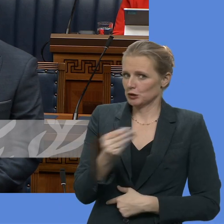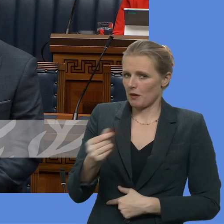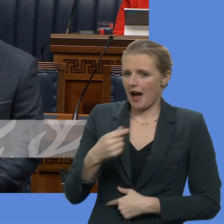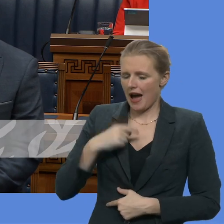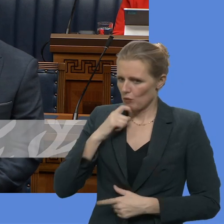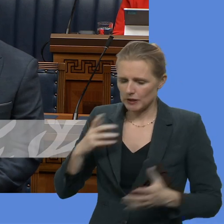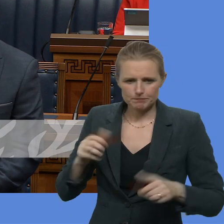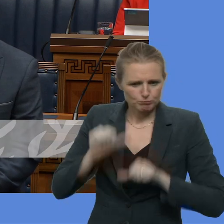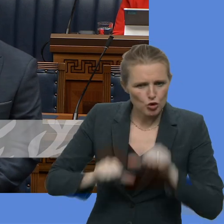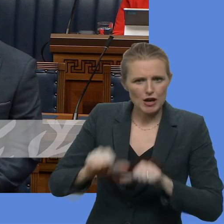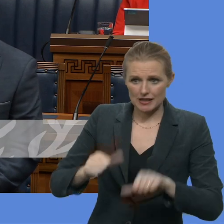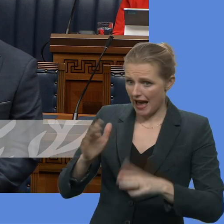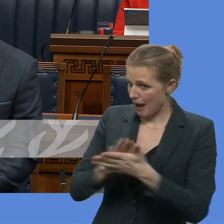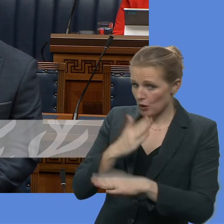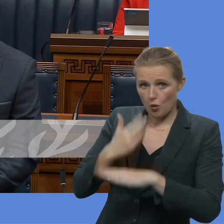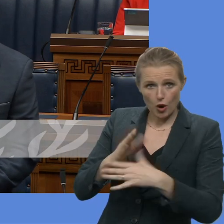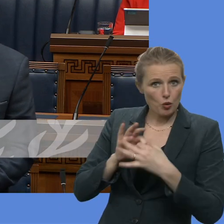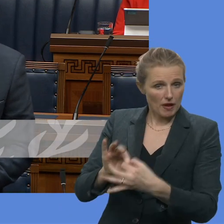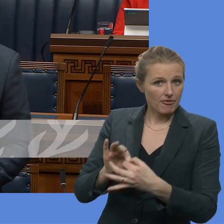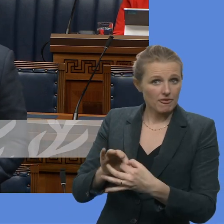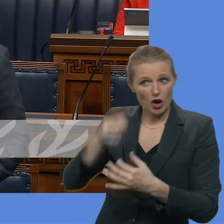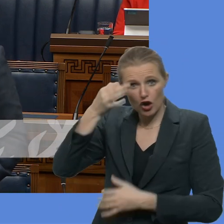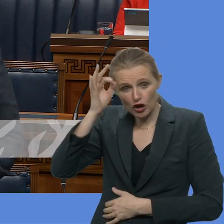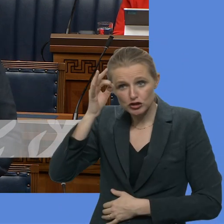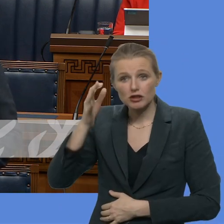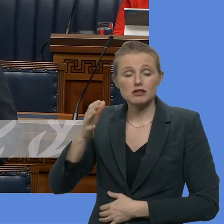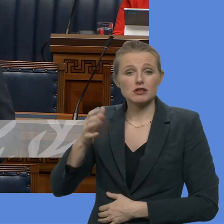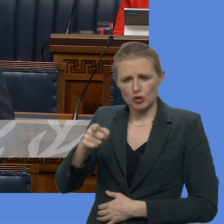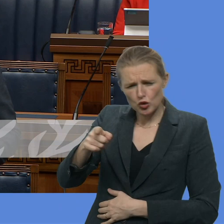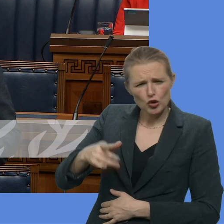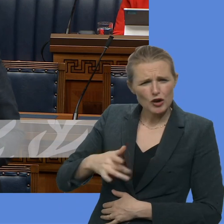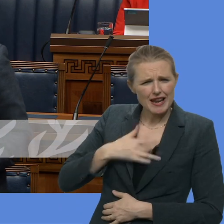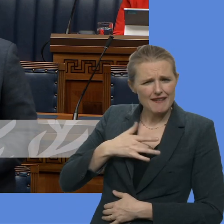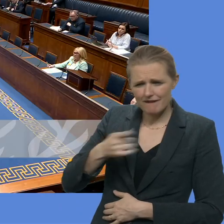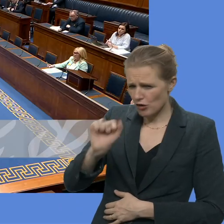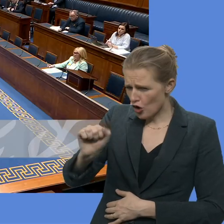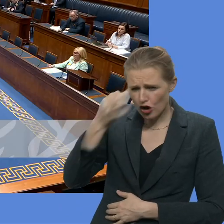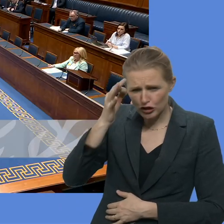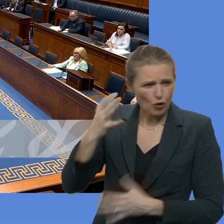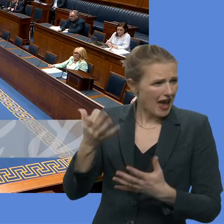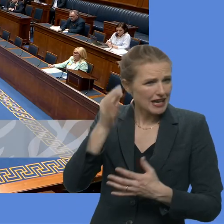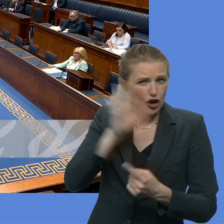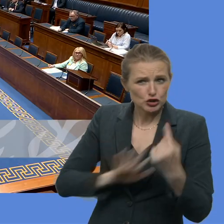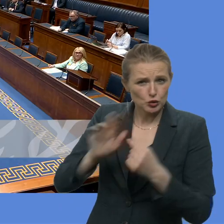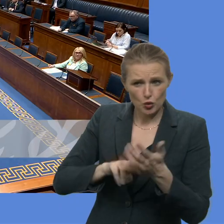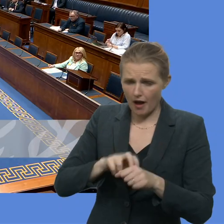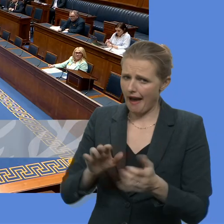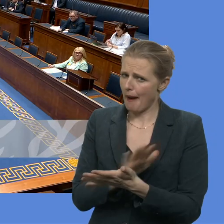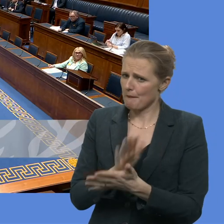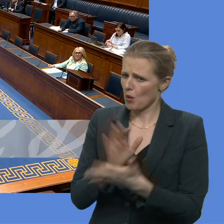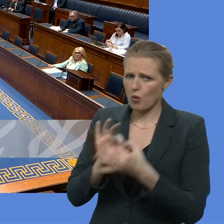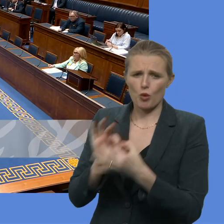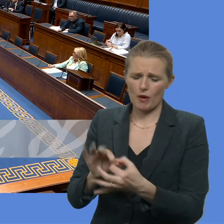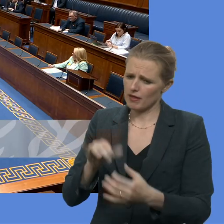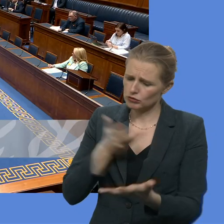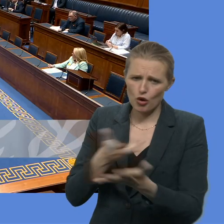progressing, and I'm more than happy to work with the council that the member lives in, or indeed any other council across Northern Ireland. Alan